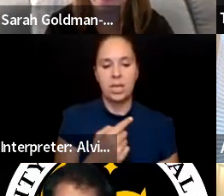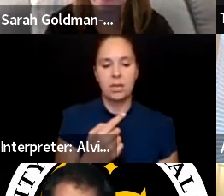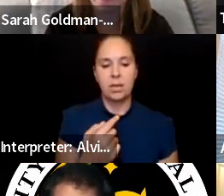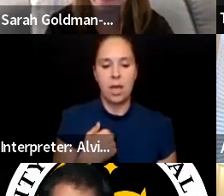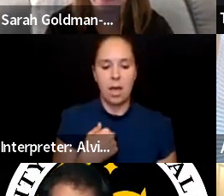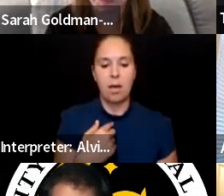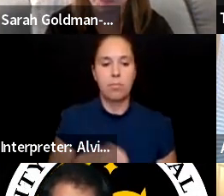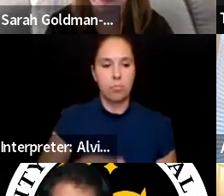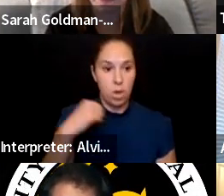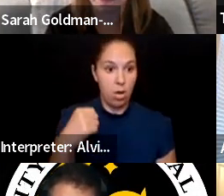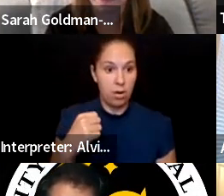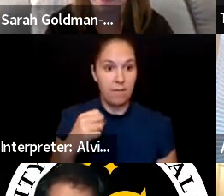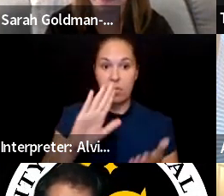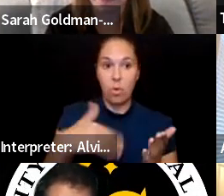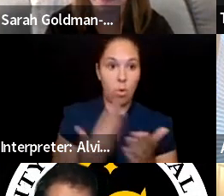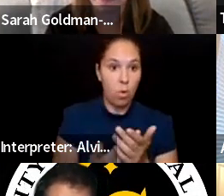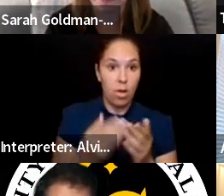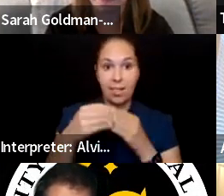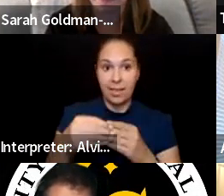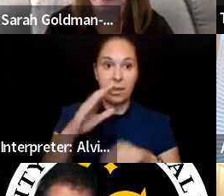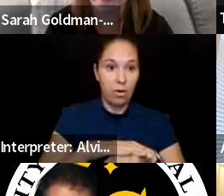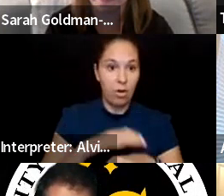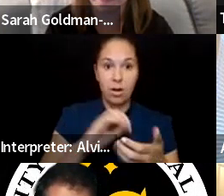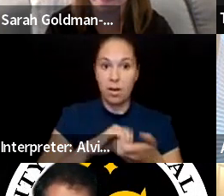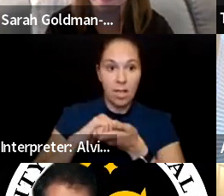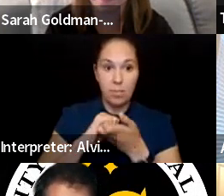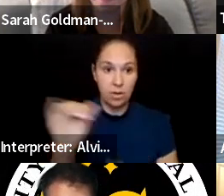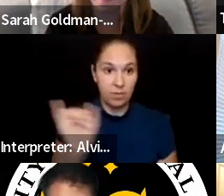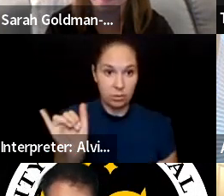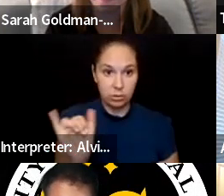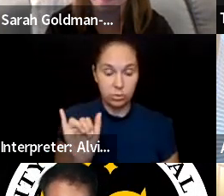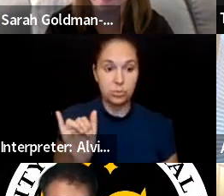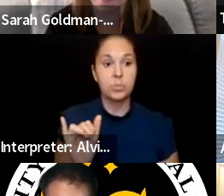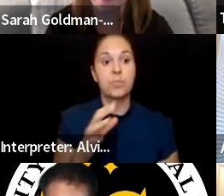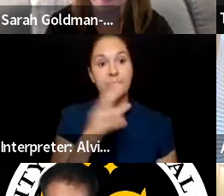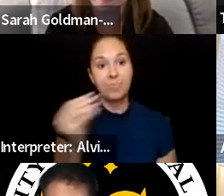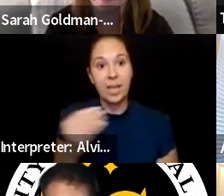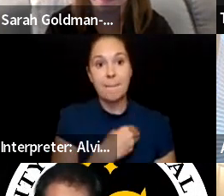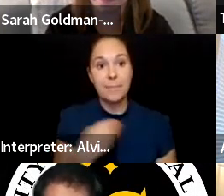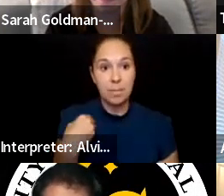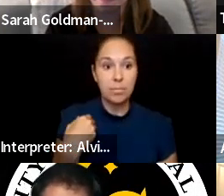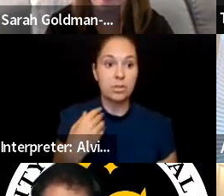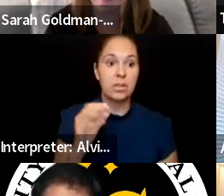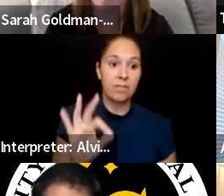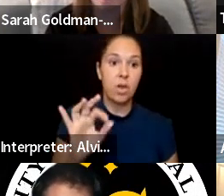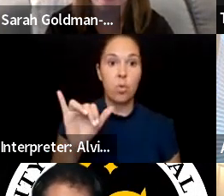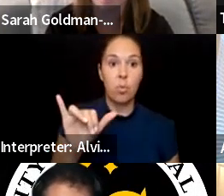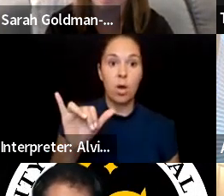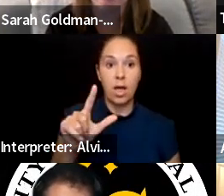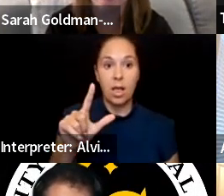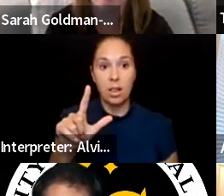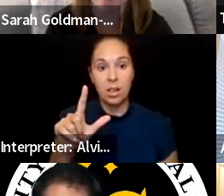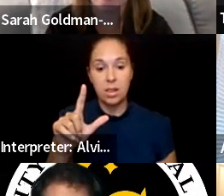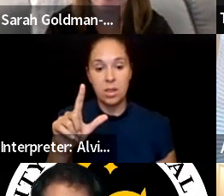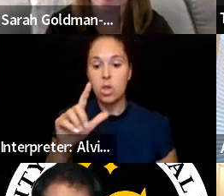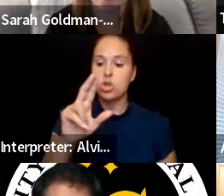I'm super proud of the entirety of the Lead On Collaborative as well, along with members of the YSC board or Youth Steering